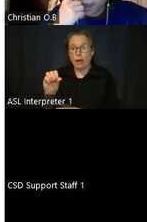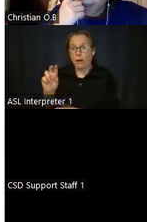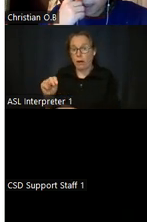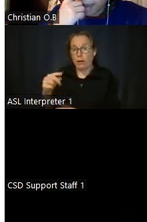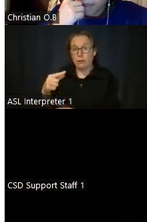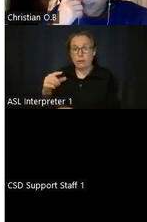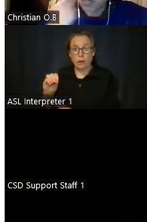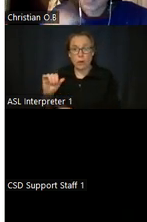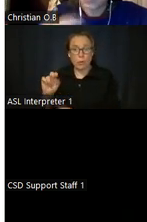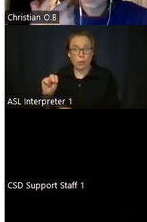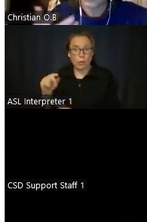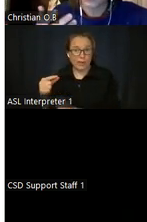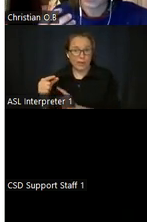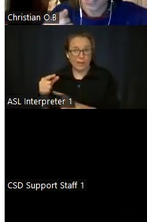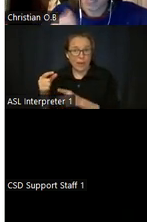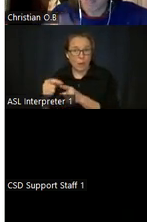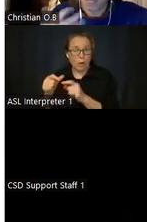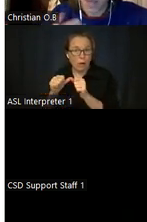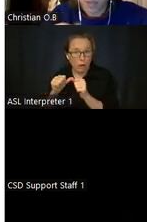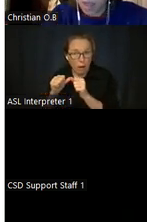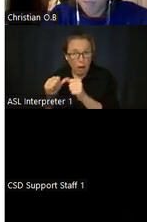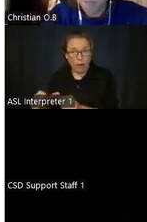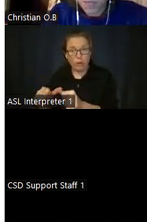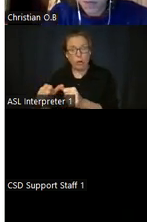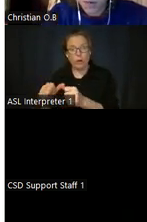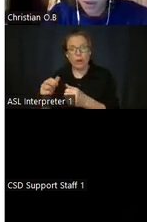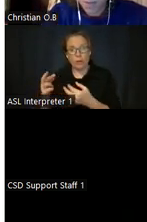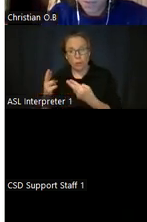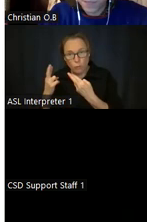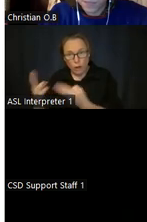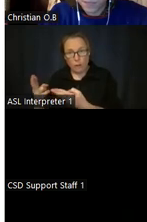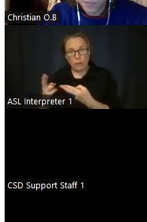at. Things that are like consistently a problem that have not been